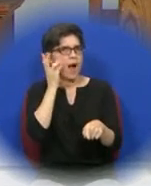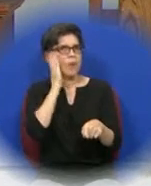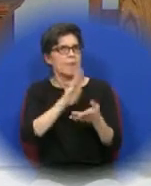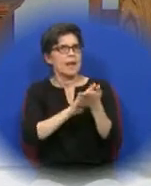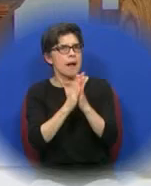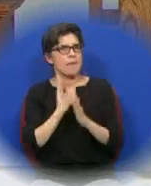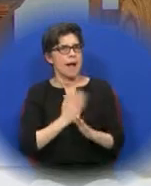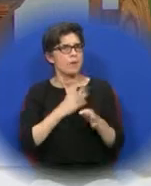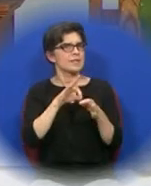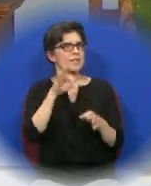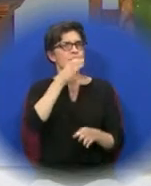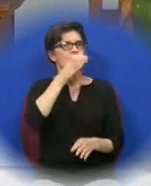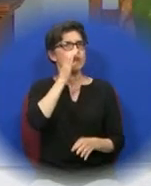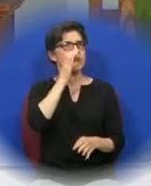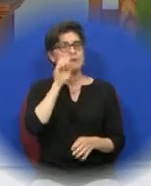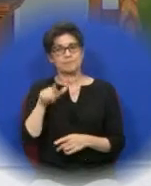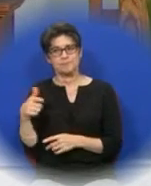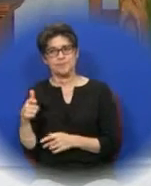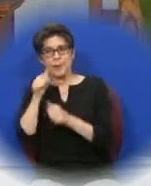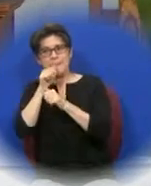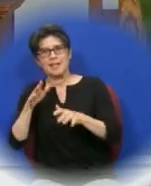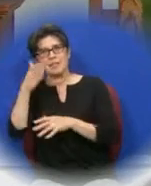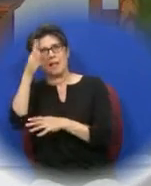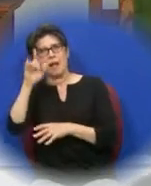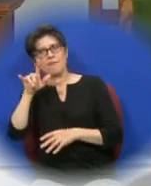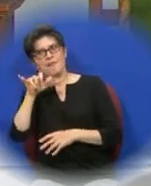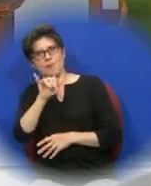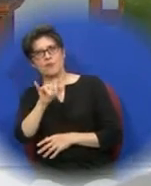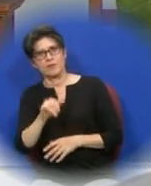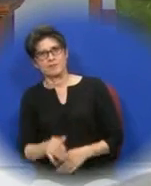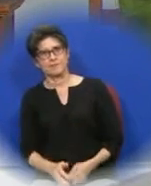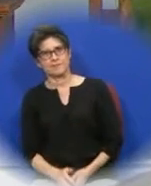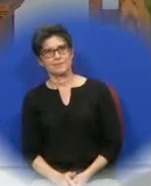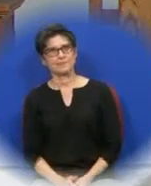drink. Blessed be God forever.